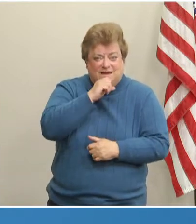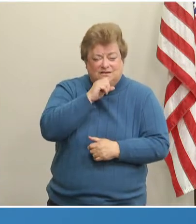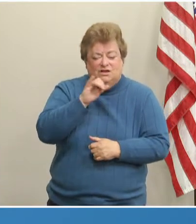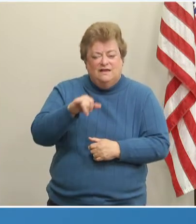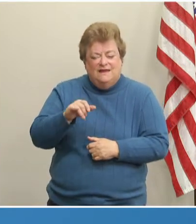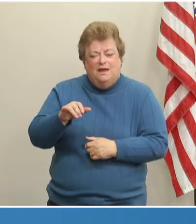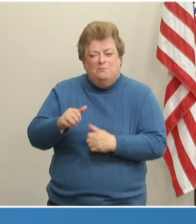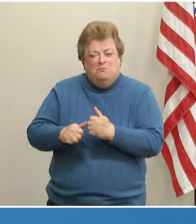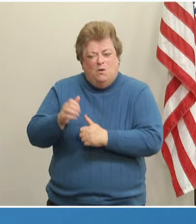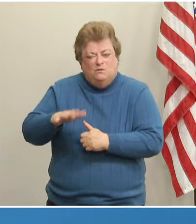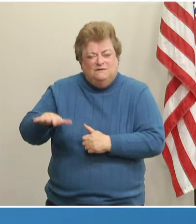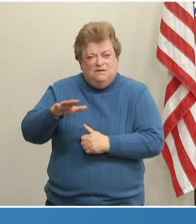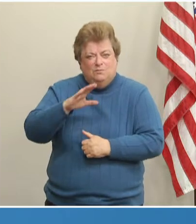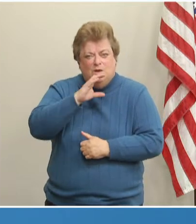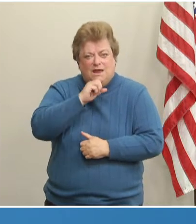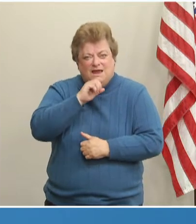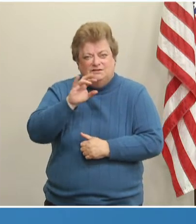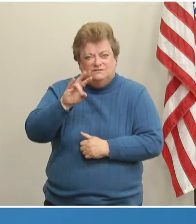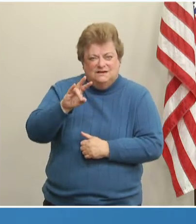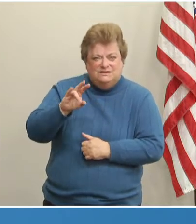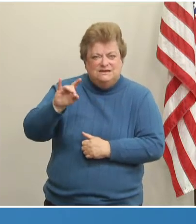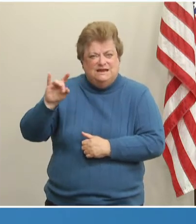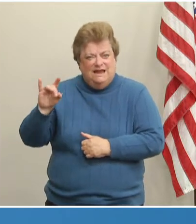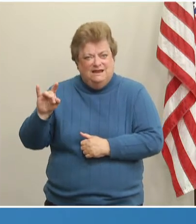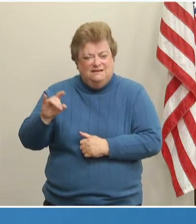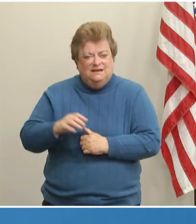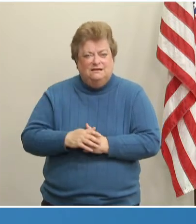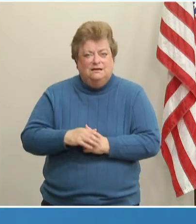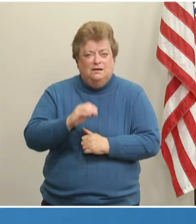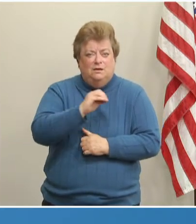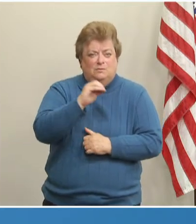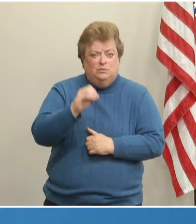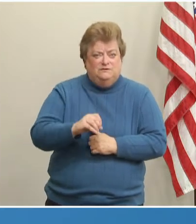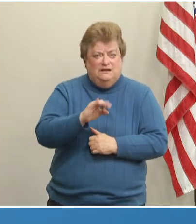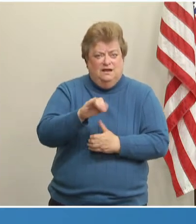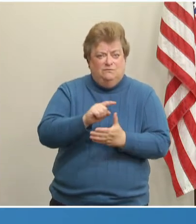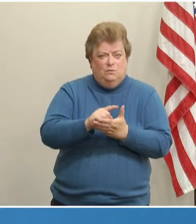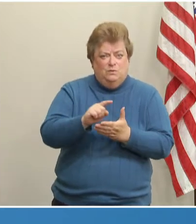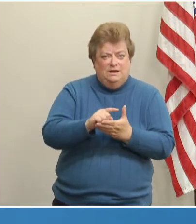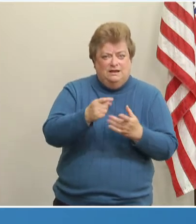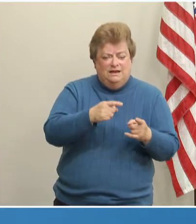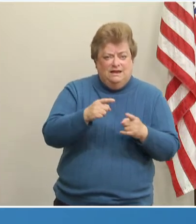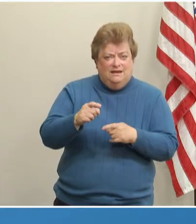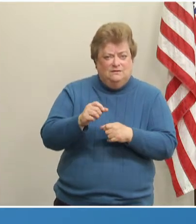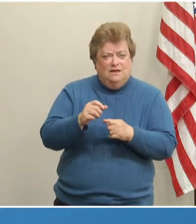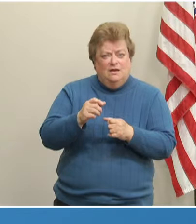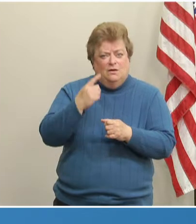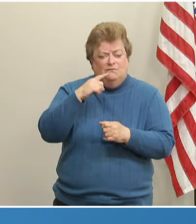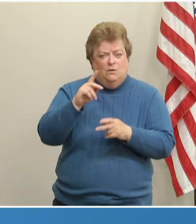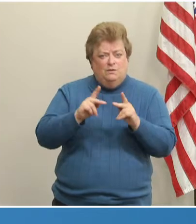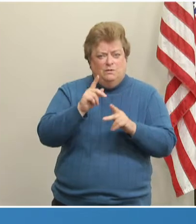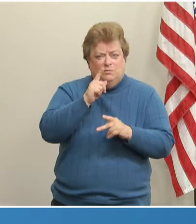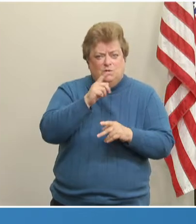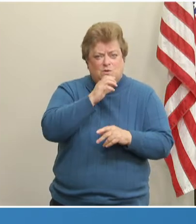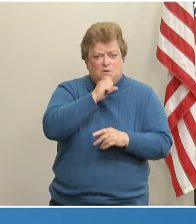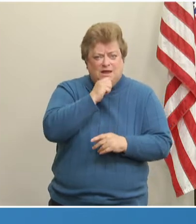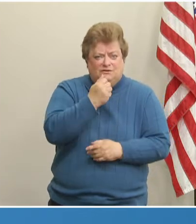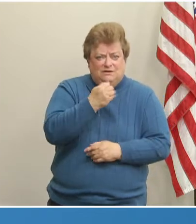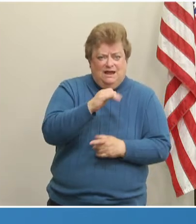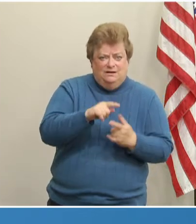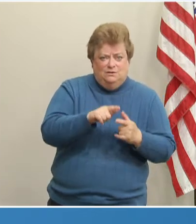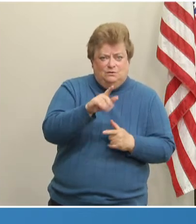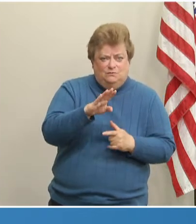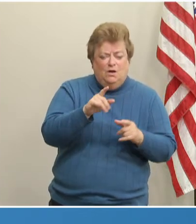and 18-year-olds. The percent of weekly cases in residents aged 19 to 24 has also